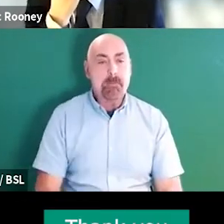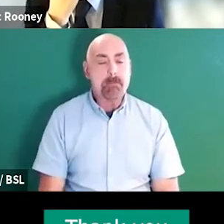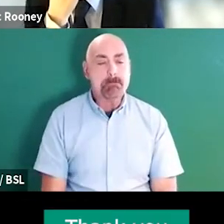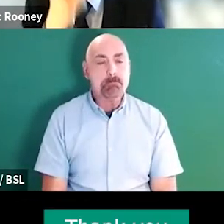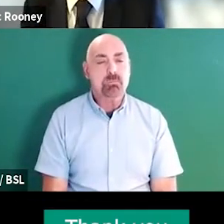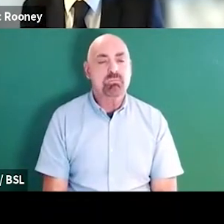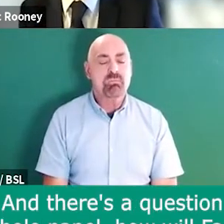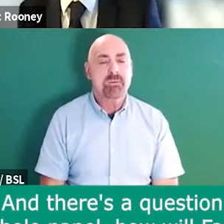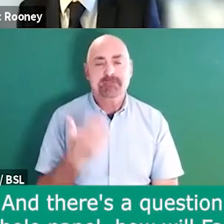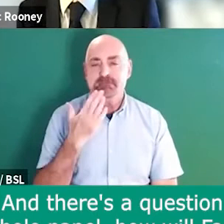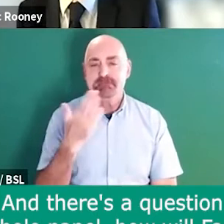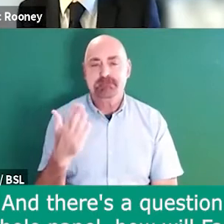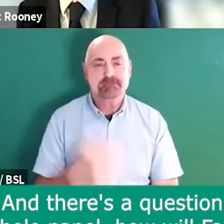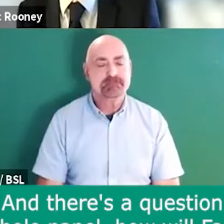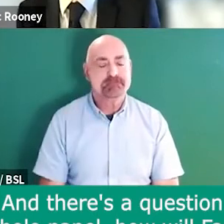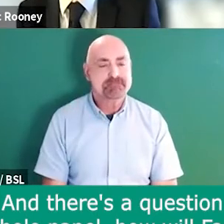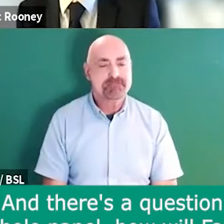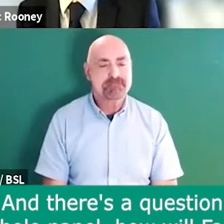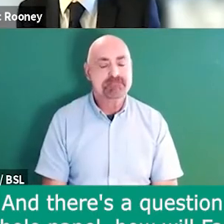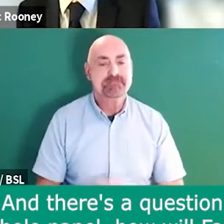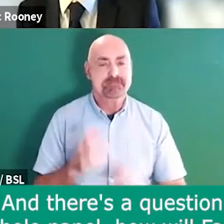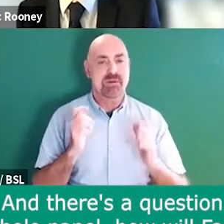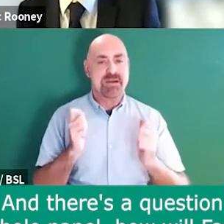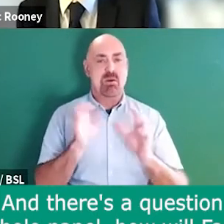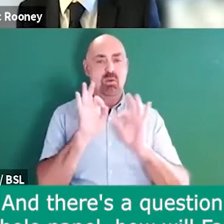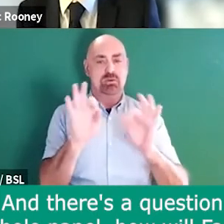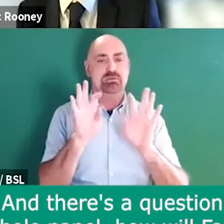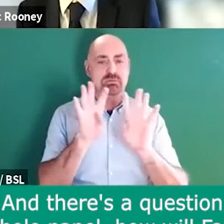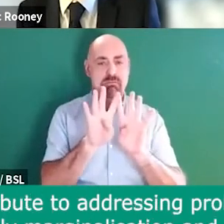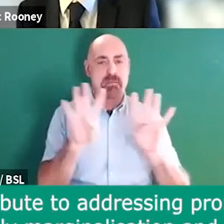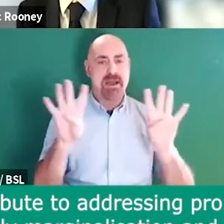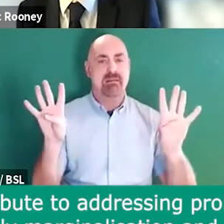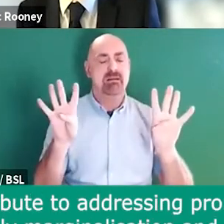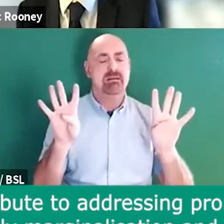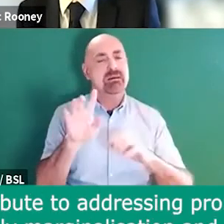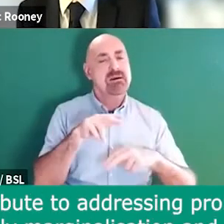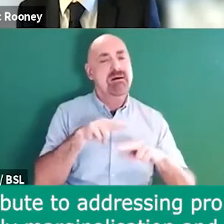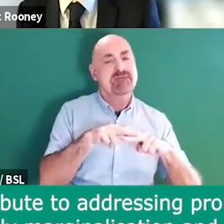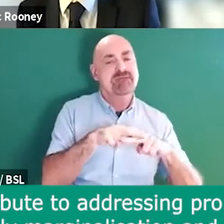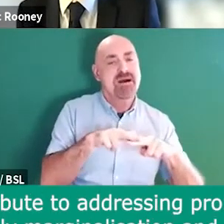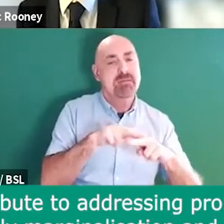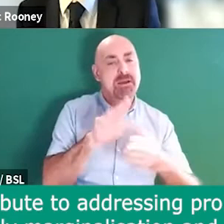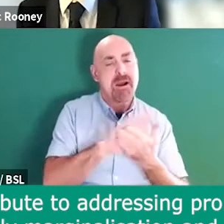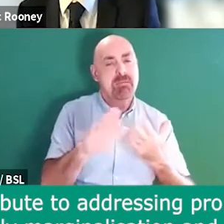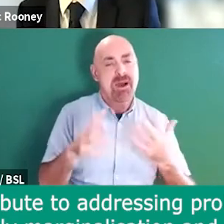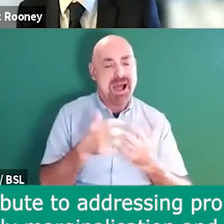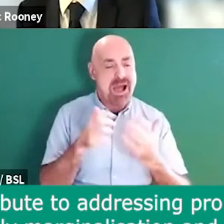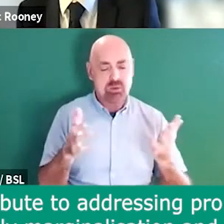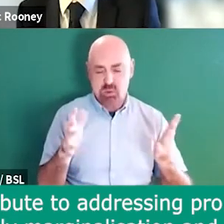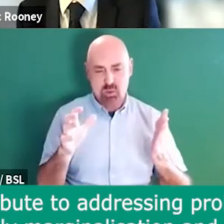Thank you. And there's a question for the whole panel. How will Family Hubs contribute to addressing problems of